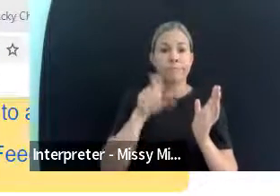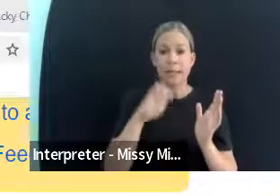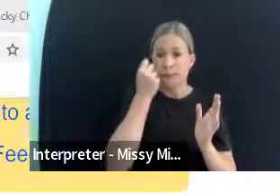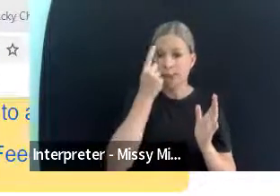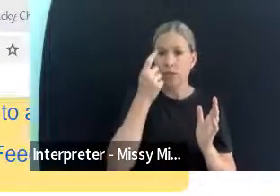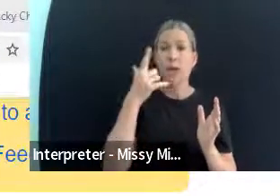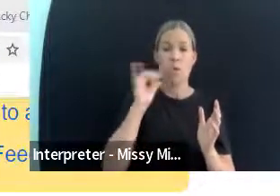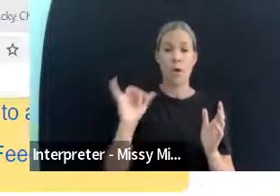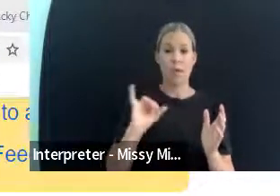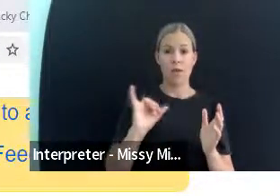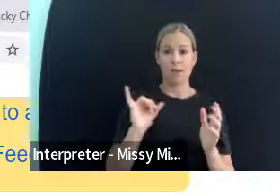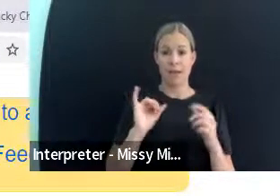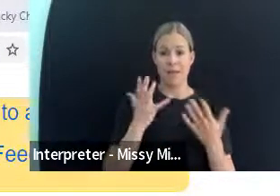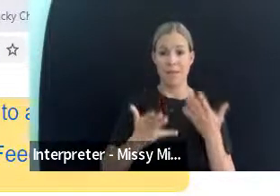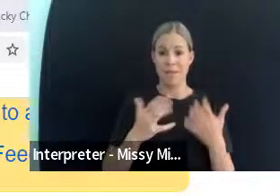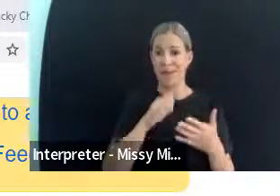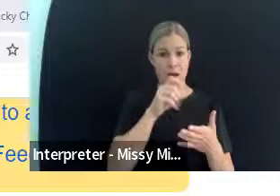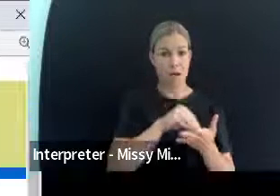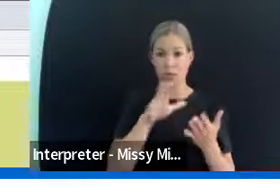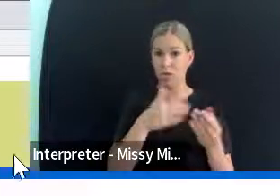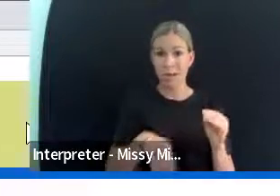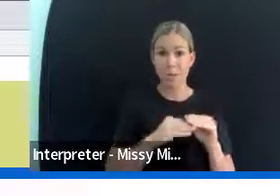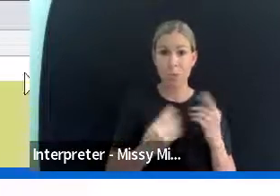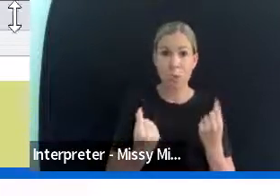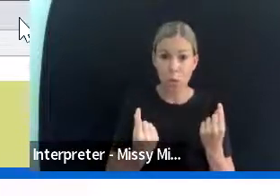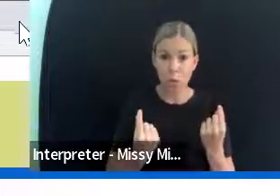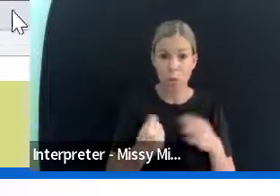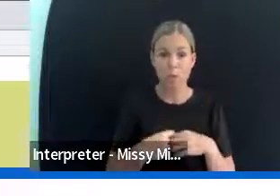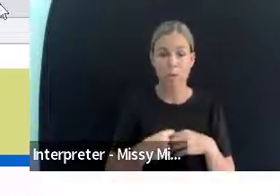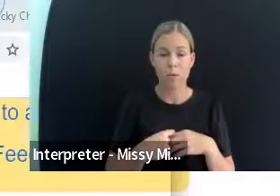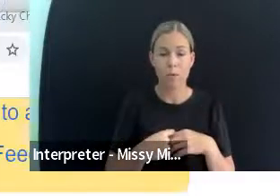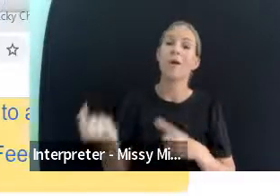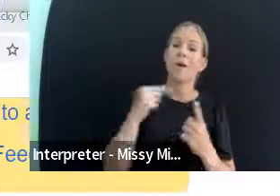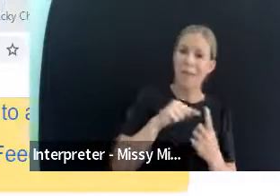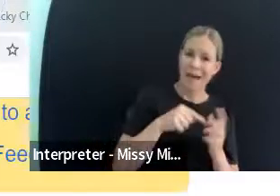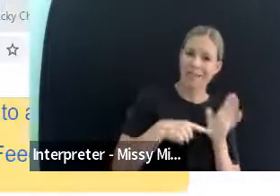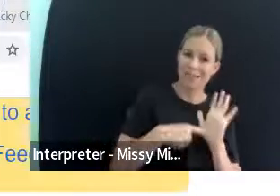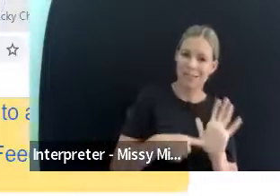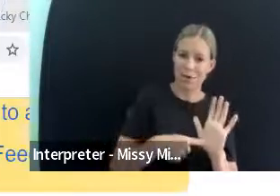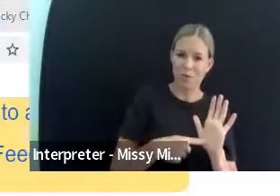like when they are no longer a student. So let's go back to try it now.